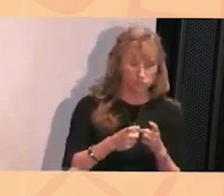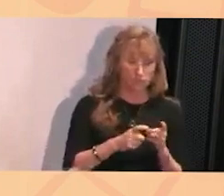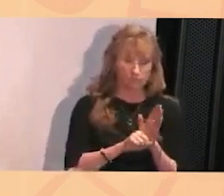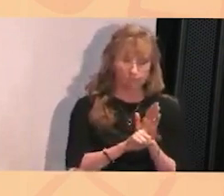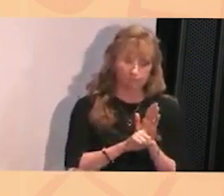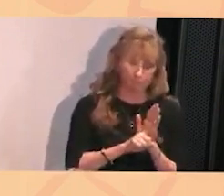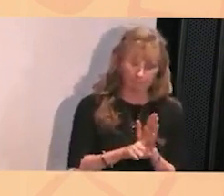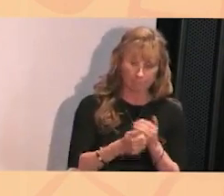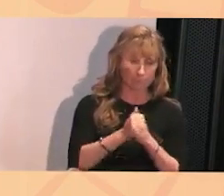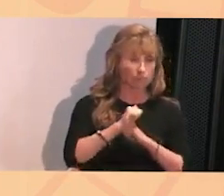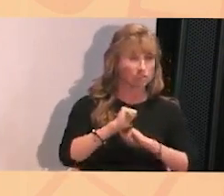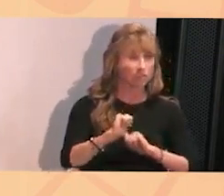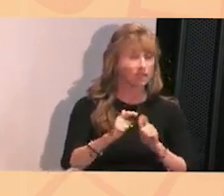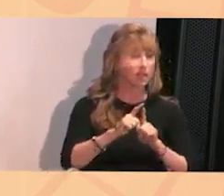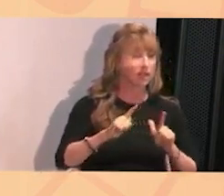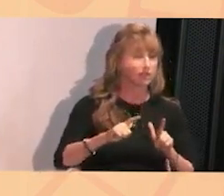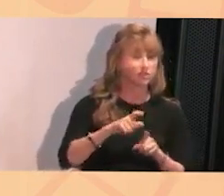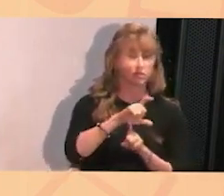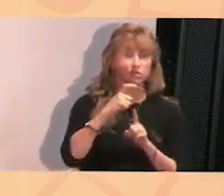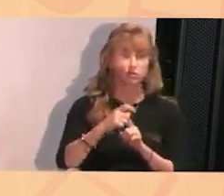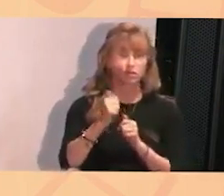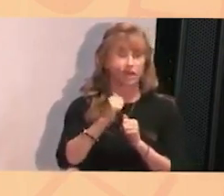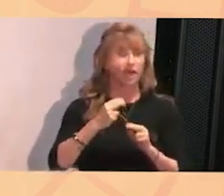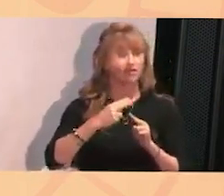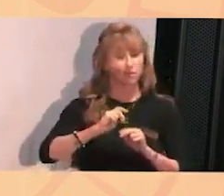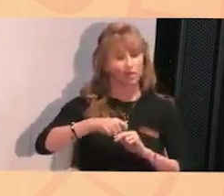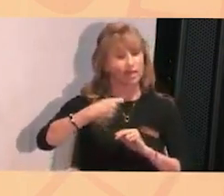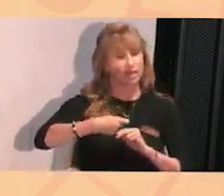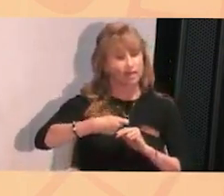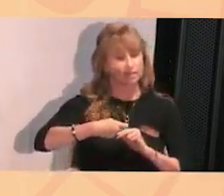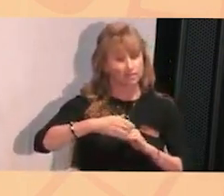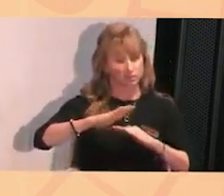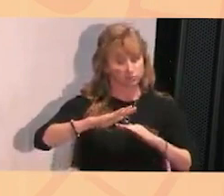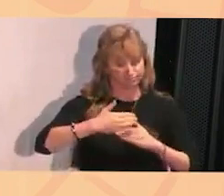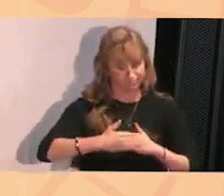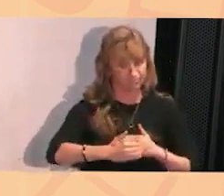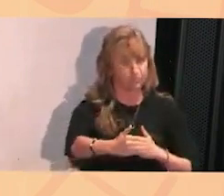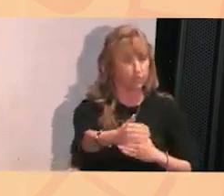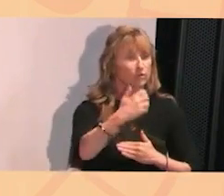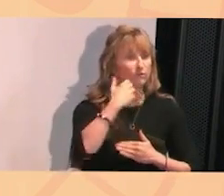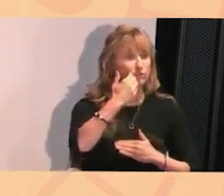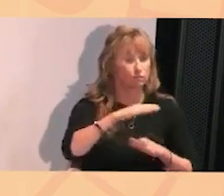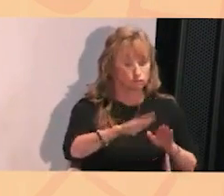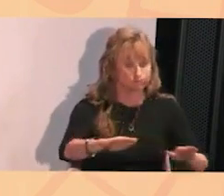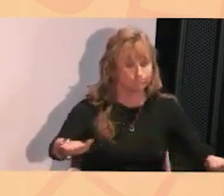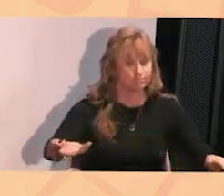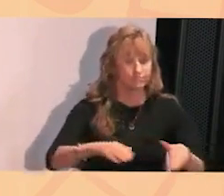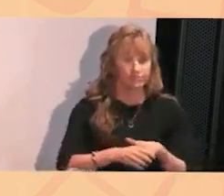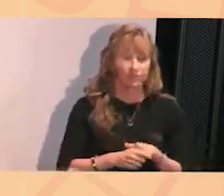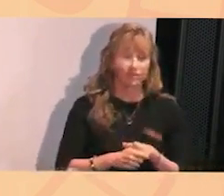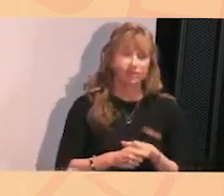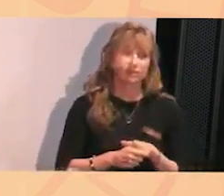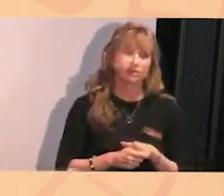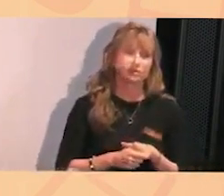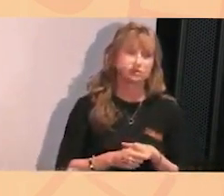protective forces of language, culture and arts for our next generations of cultural custodians. Through discussions at